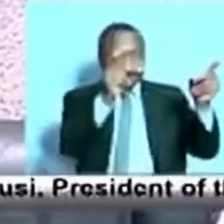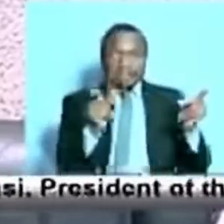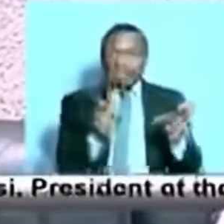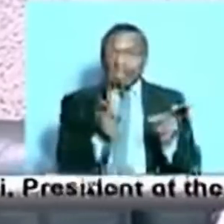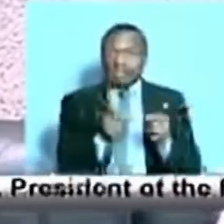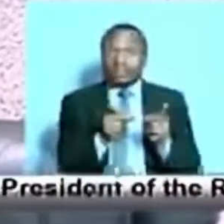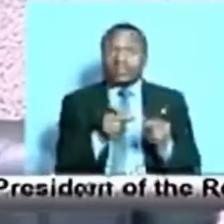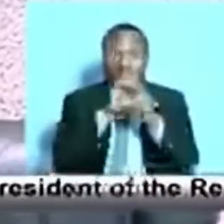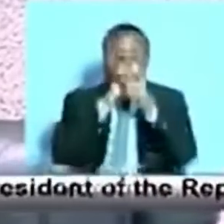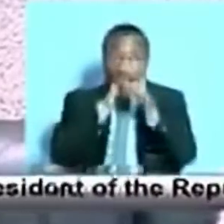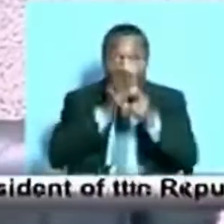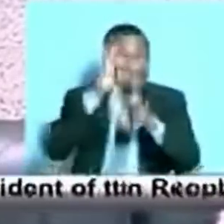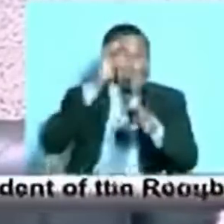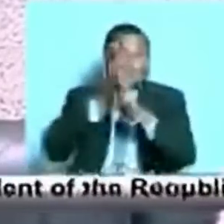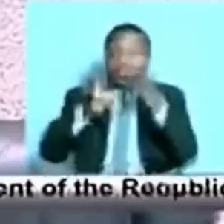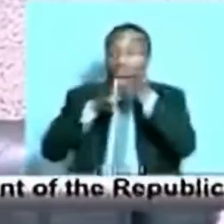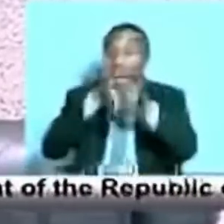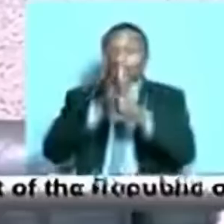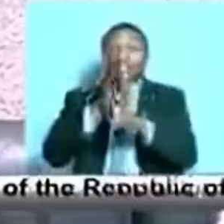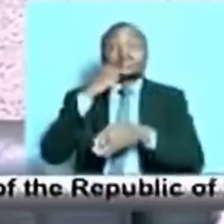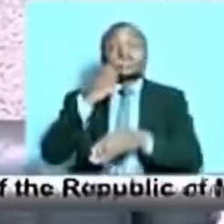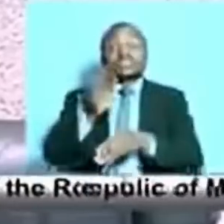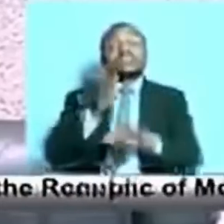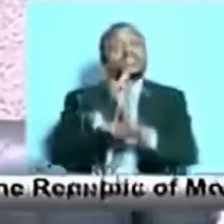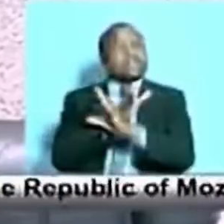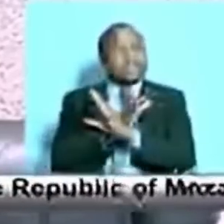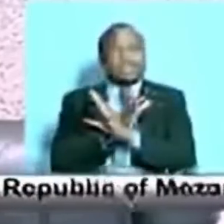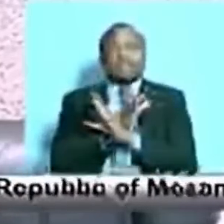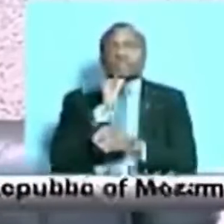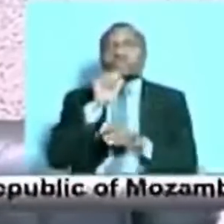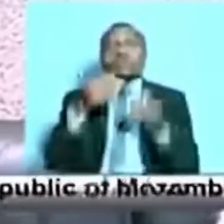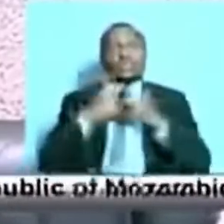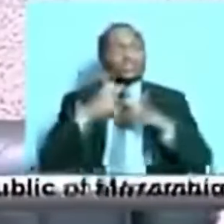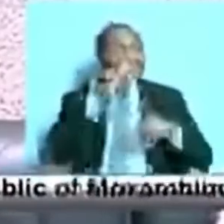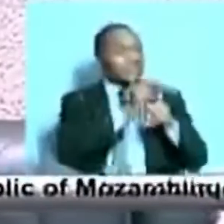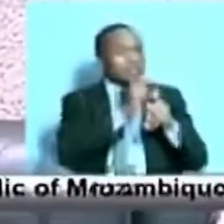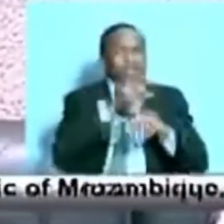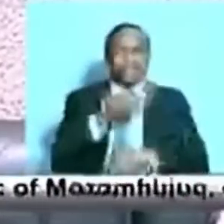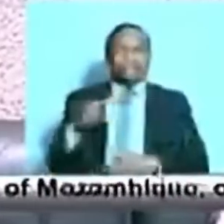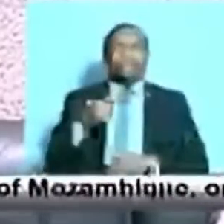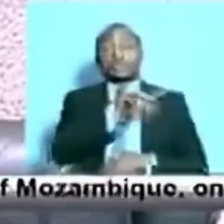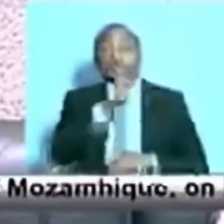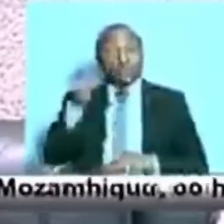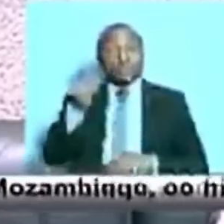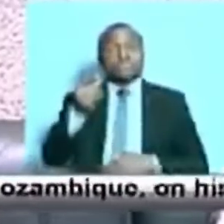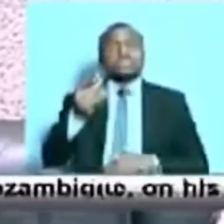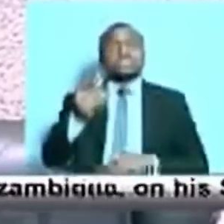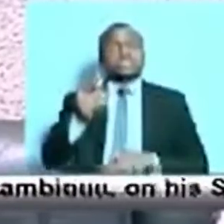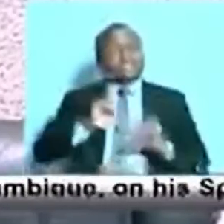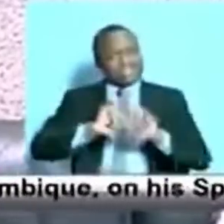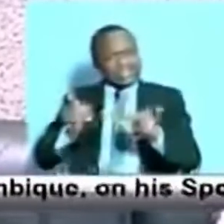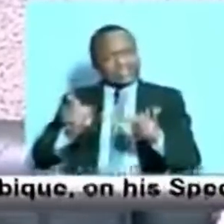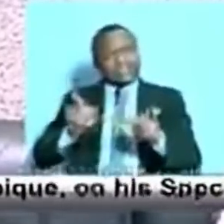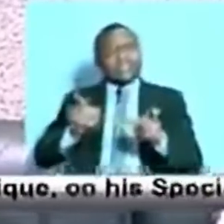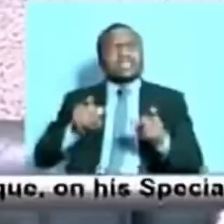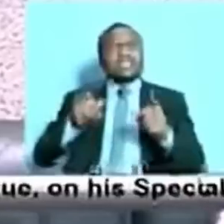Infrastructure said, no, Zambia doesn't have storage facility. Those are inconsistencies in policy pronouncements.